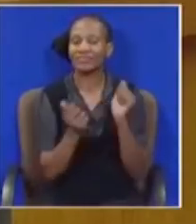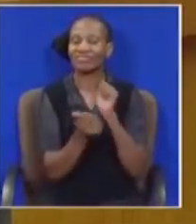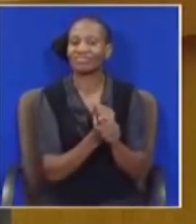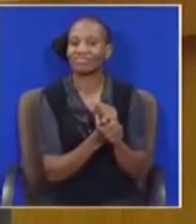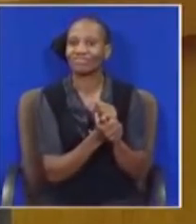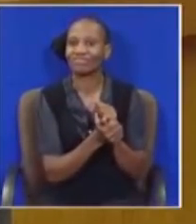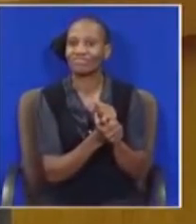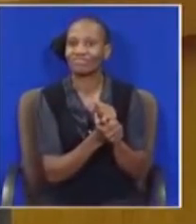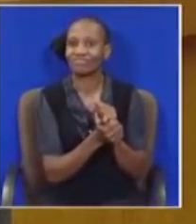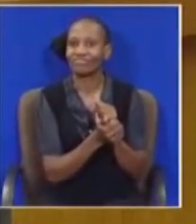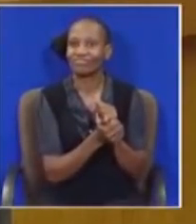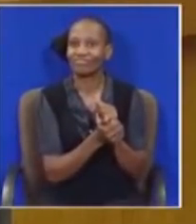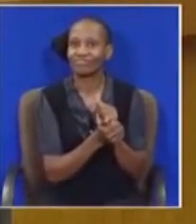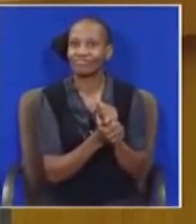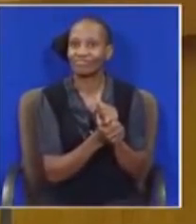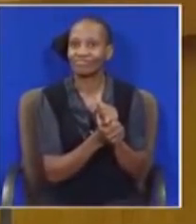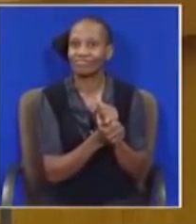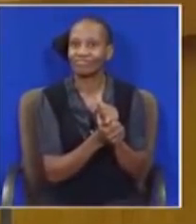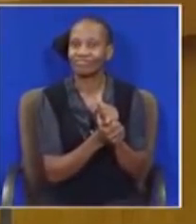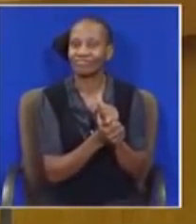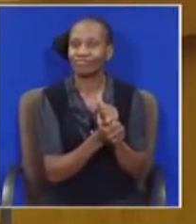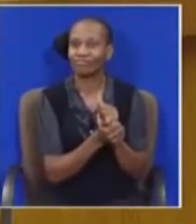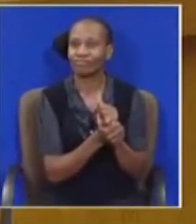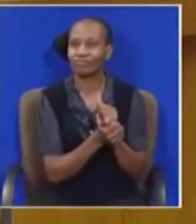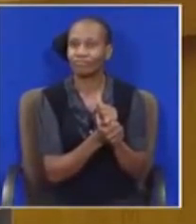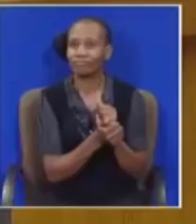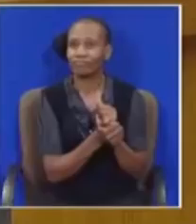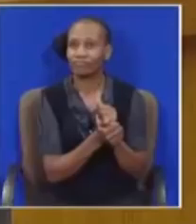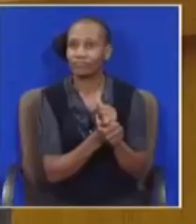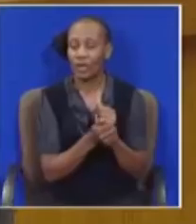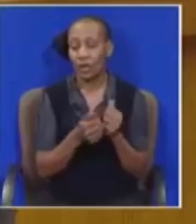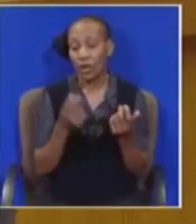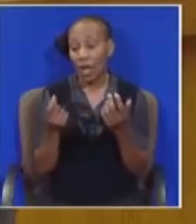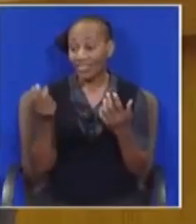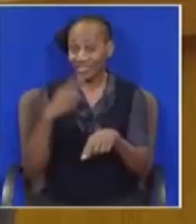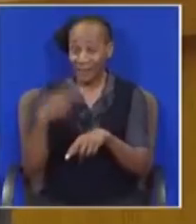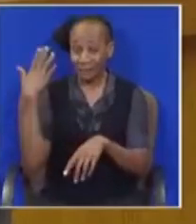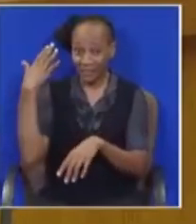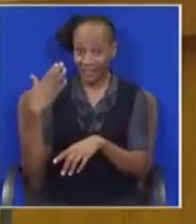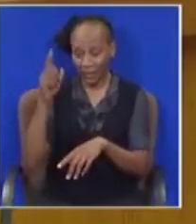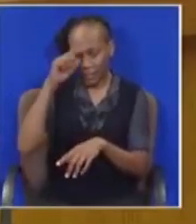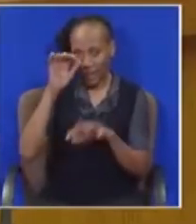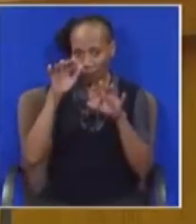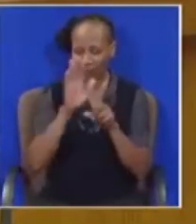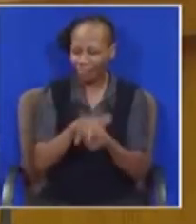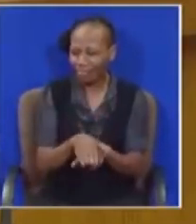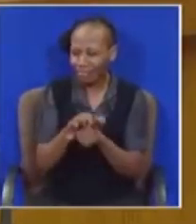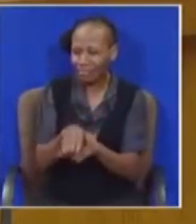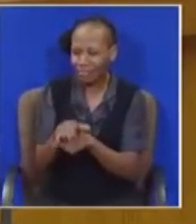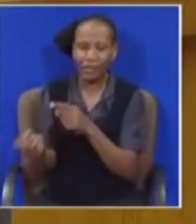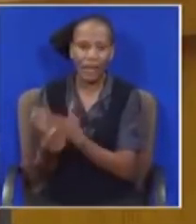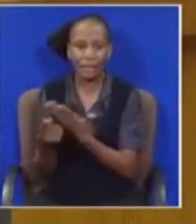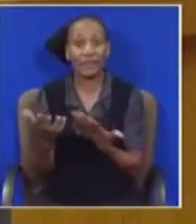opposed to white domination over blacks, just like myself.